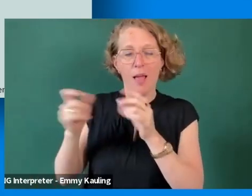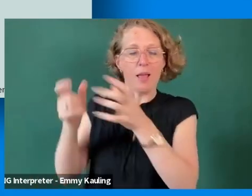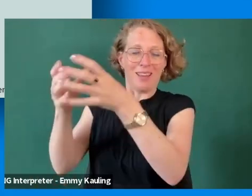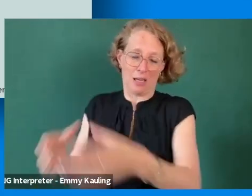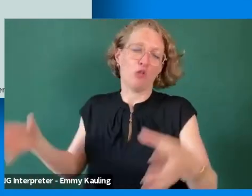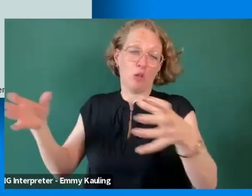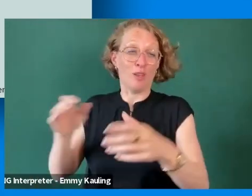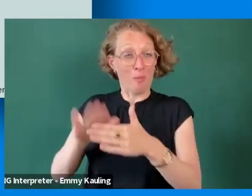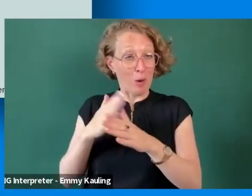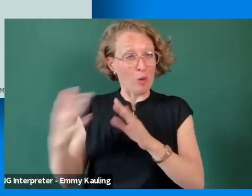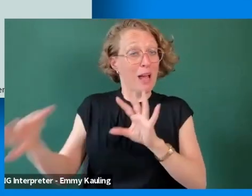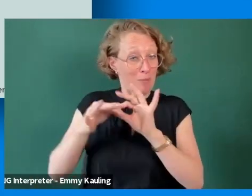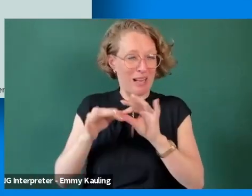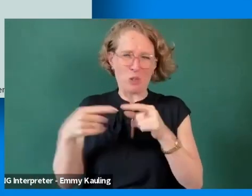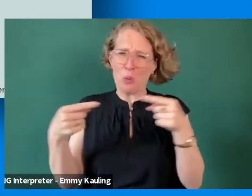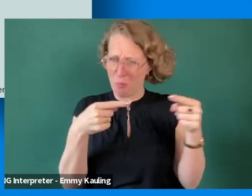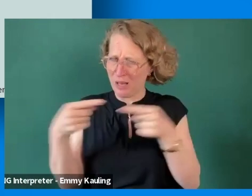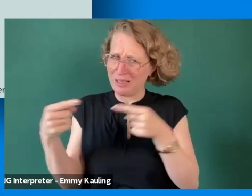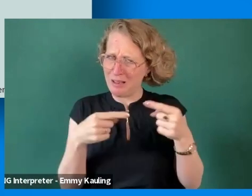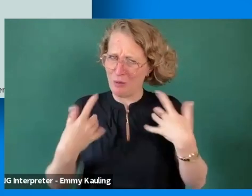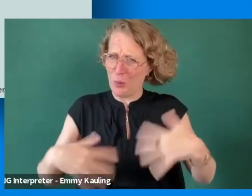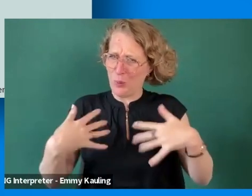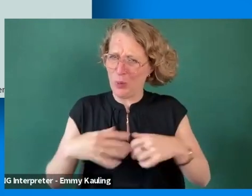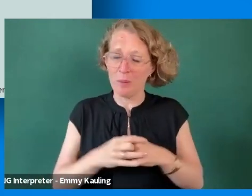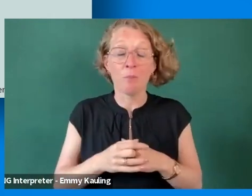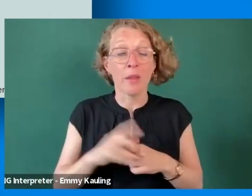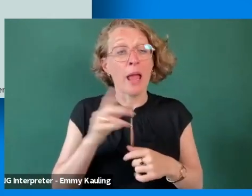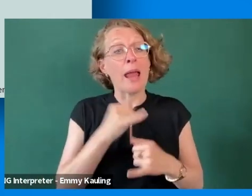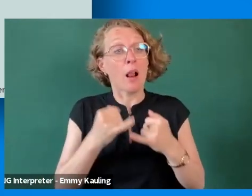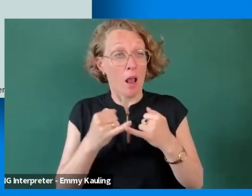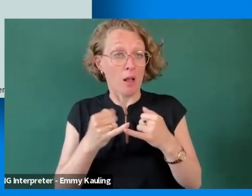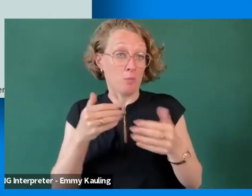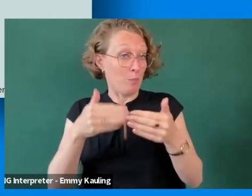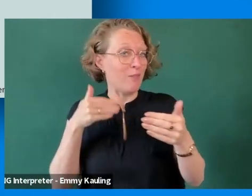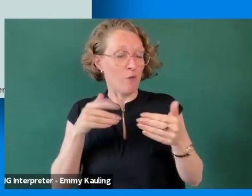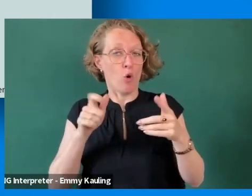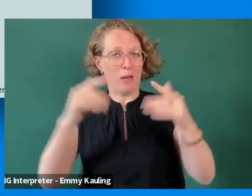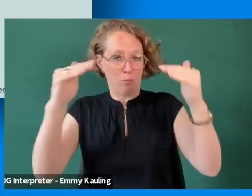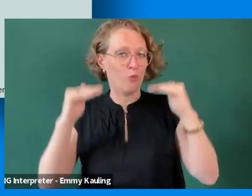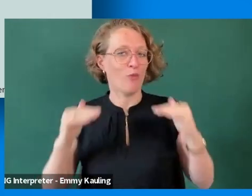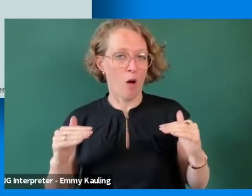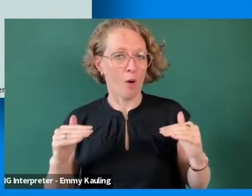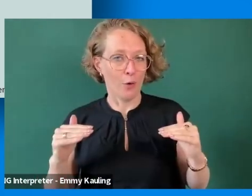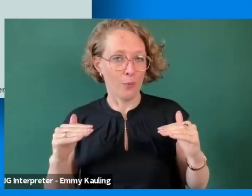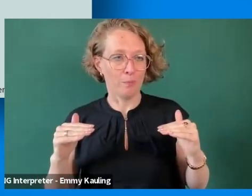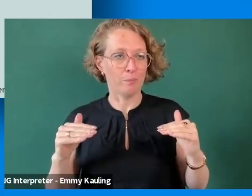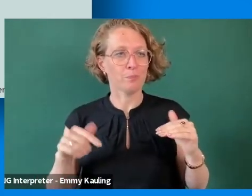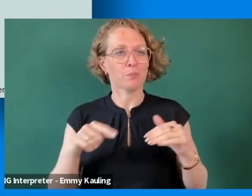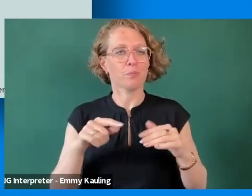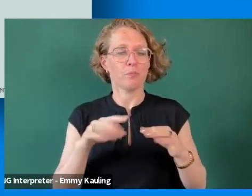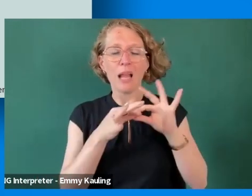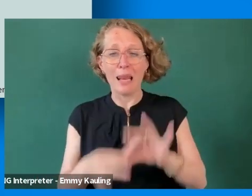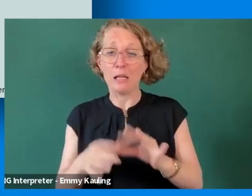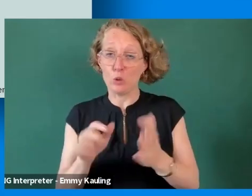competitive. And lastly, before we move on to our published